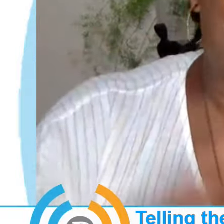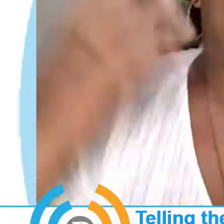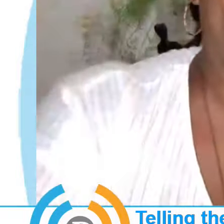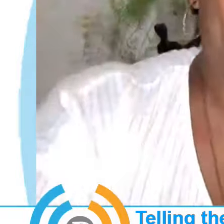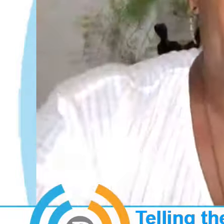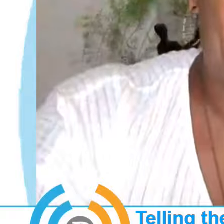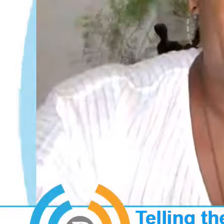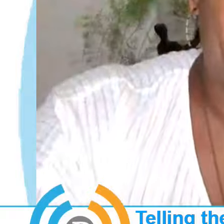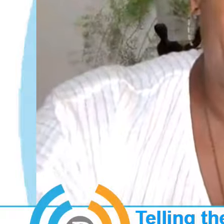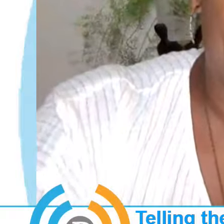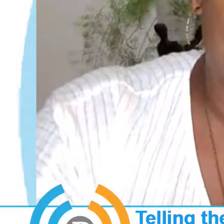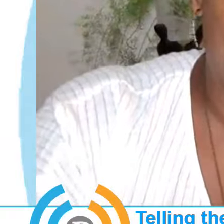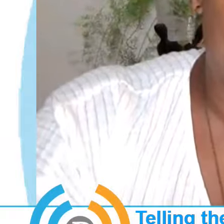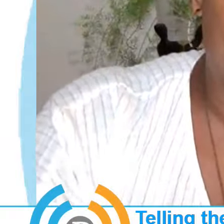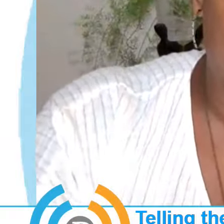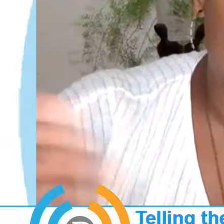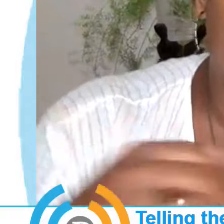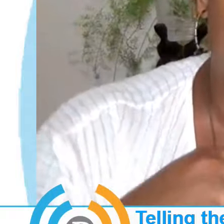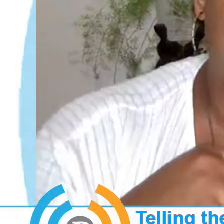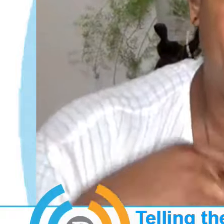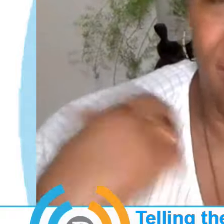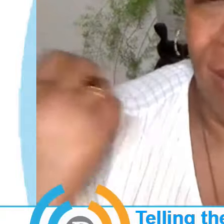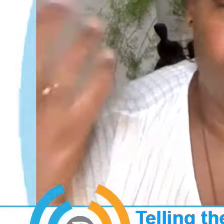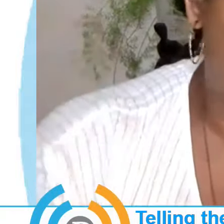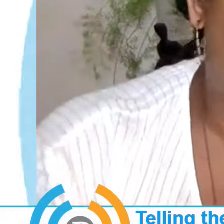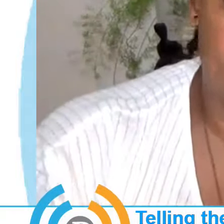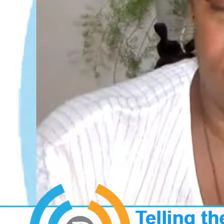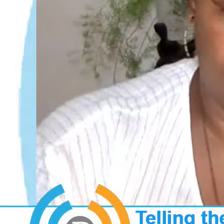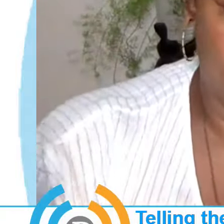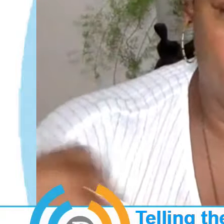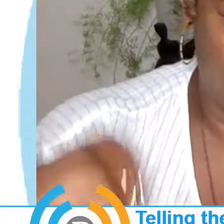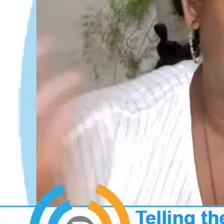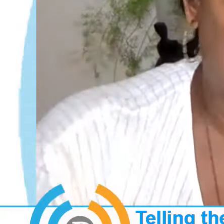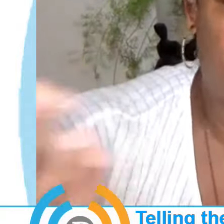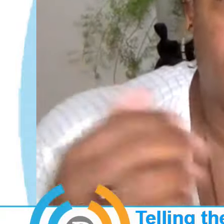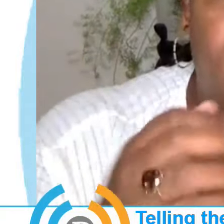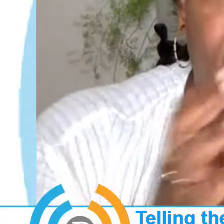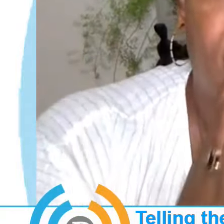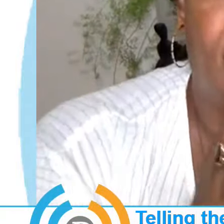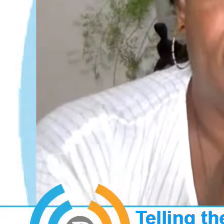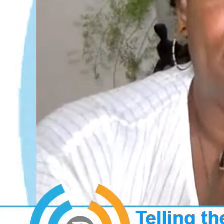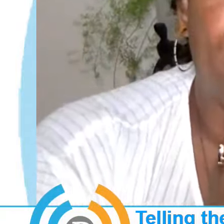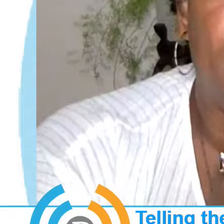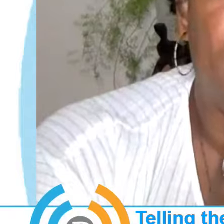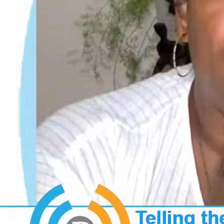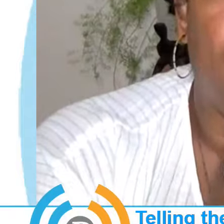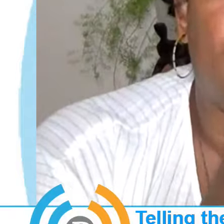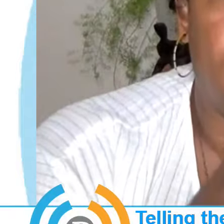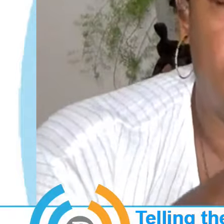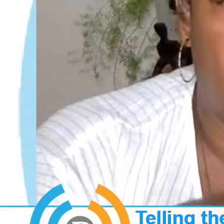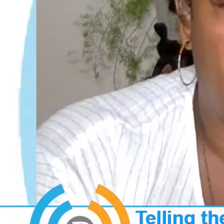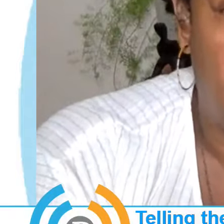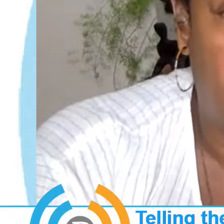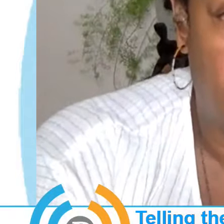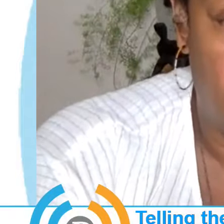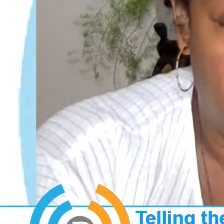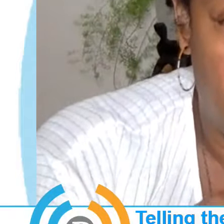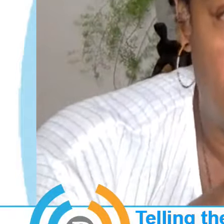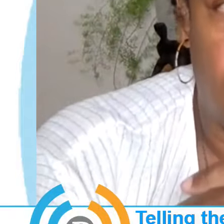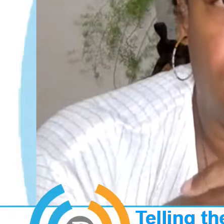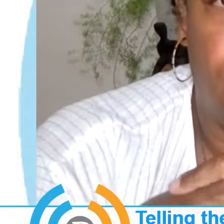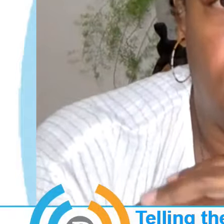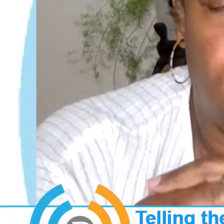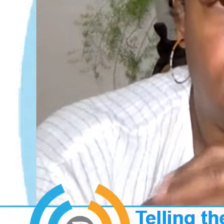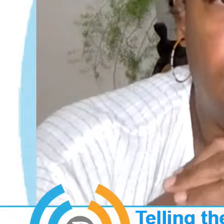moment to actually call out the excessive use of force, and in response, just more of it. Journalists, though, in particular,